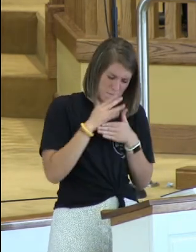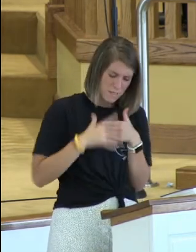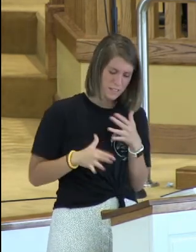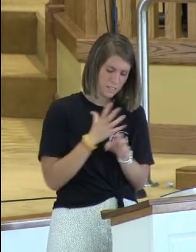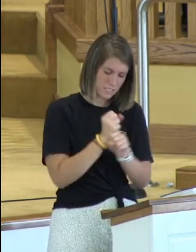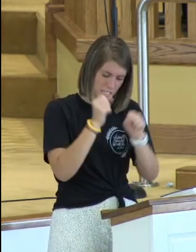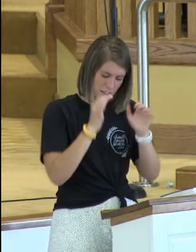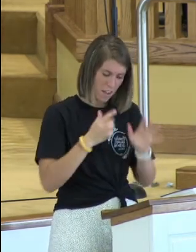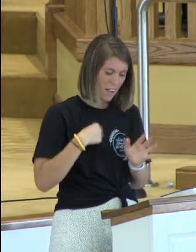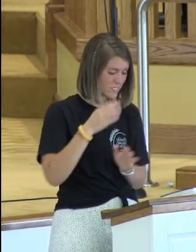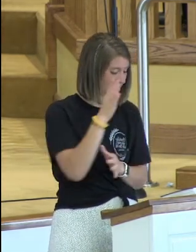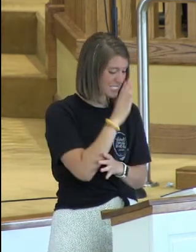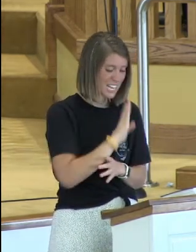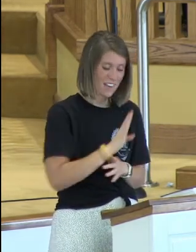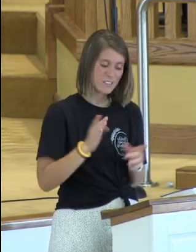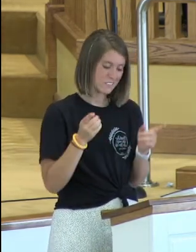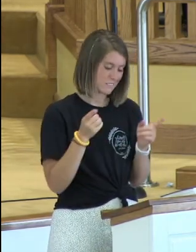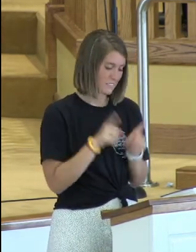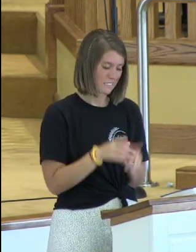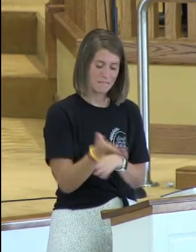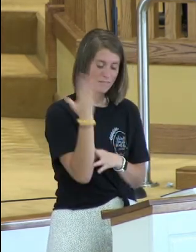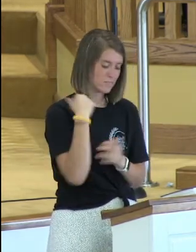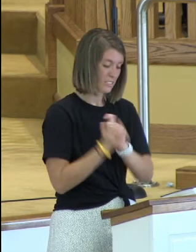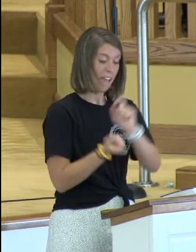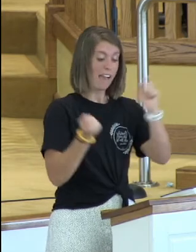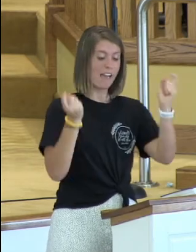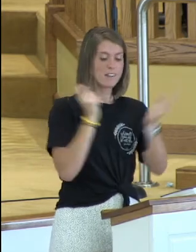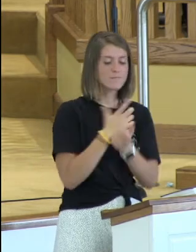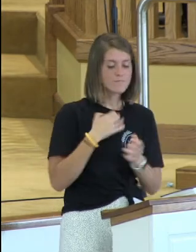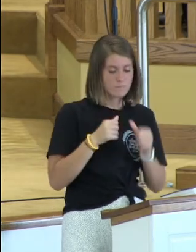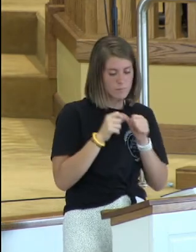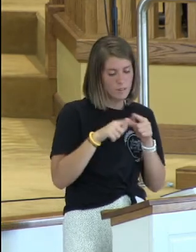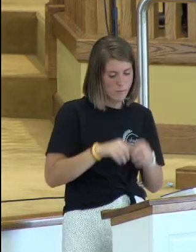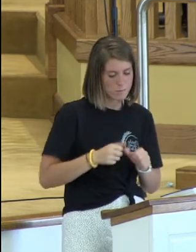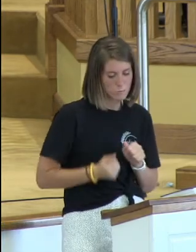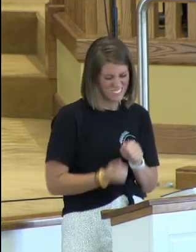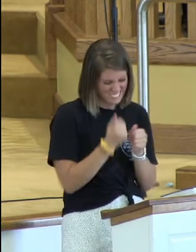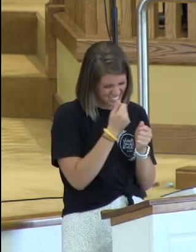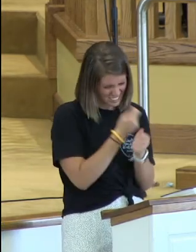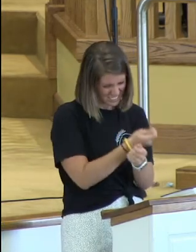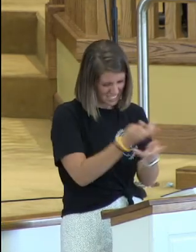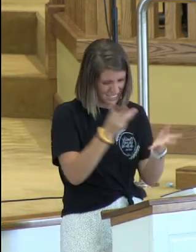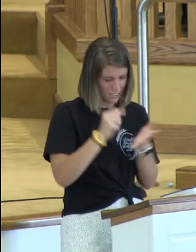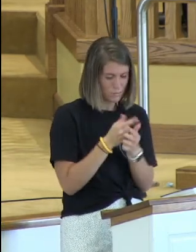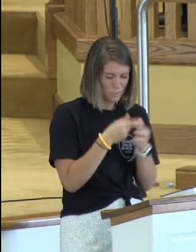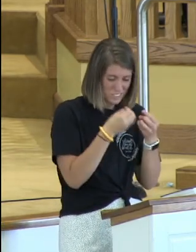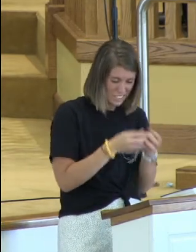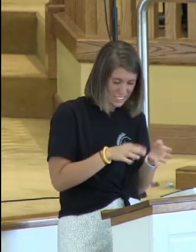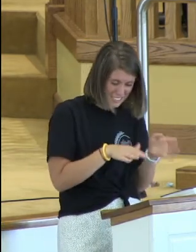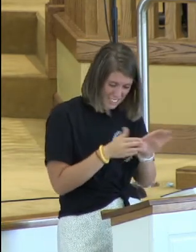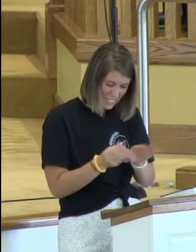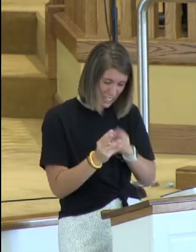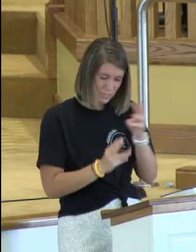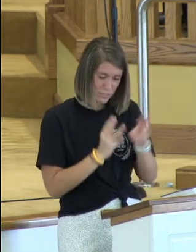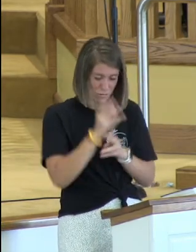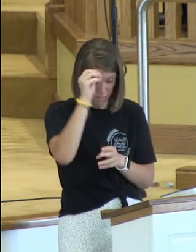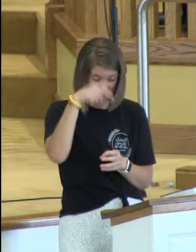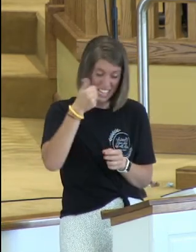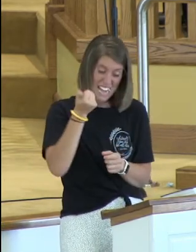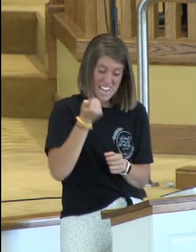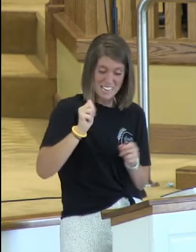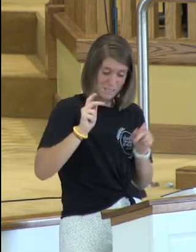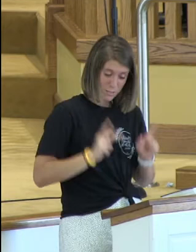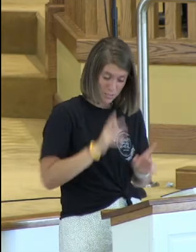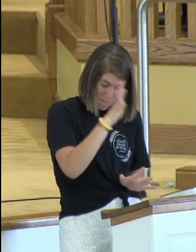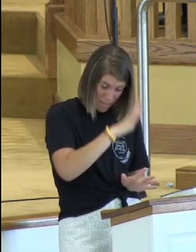Savior, I've never been the same. I want to continue to present the gospel to a lost and dying world. Remember this, any person,